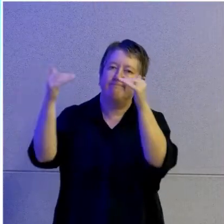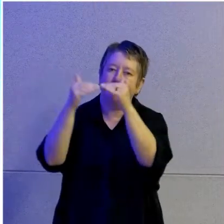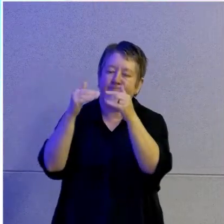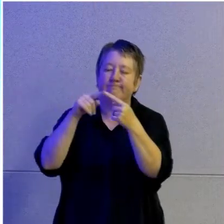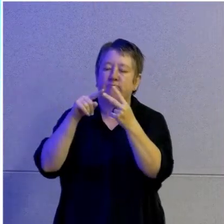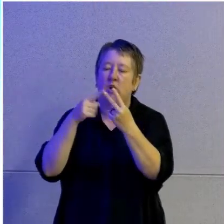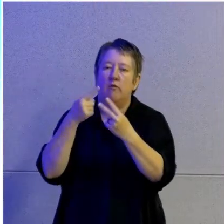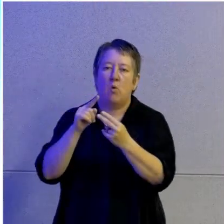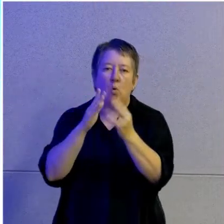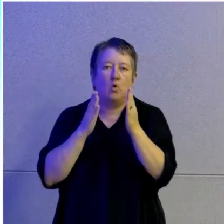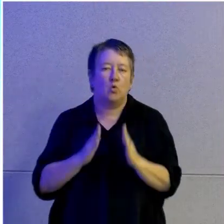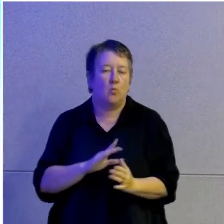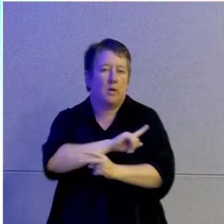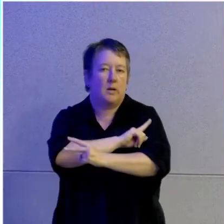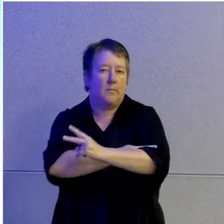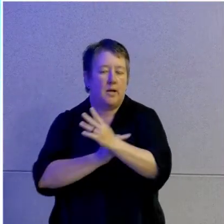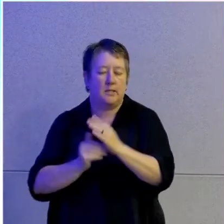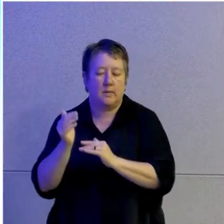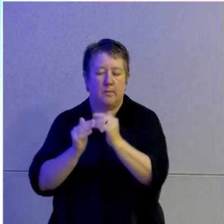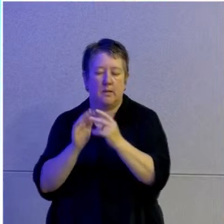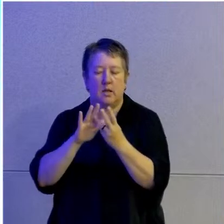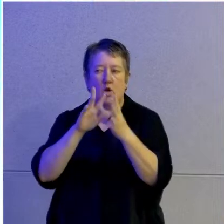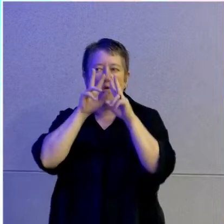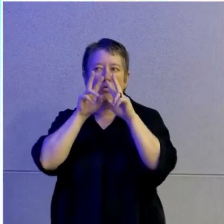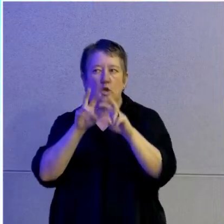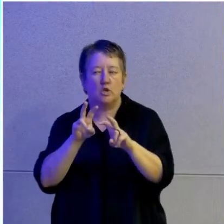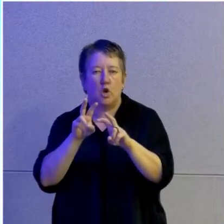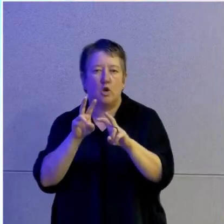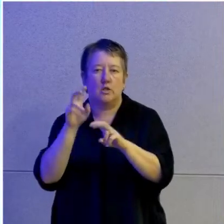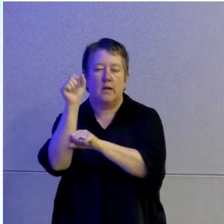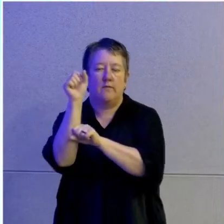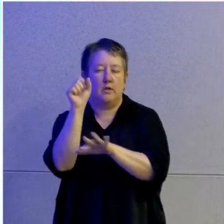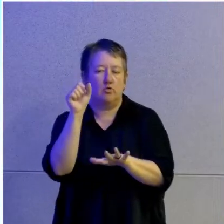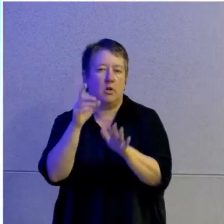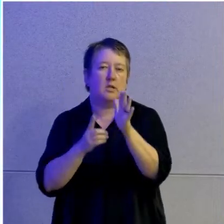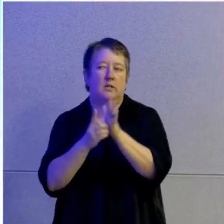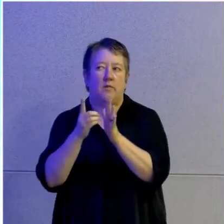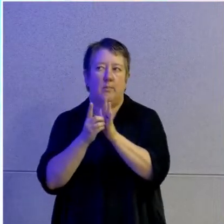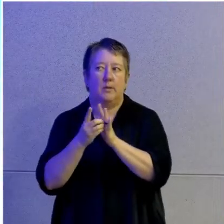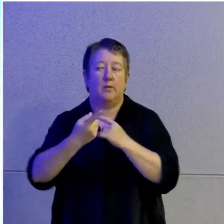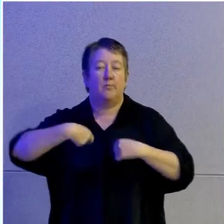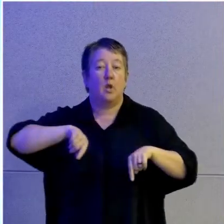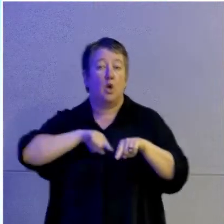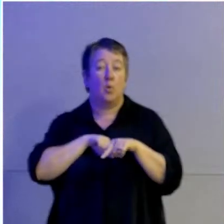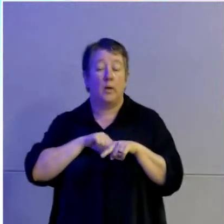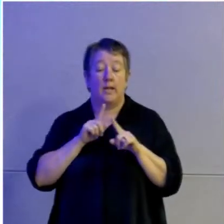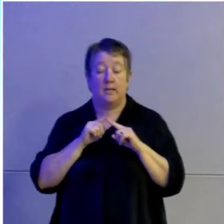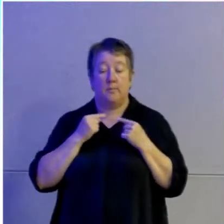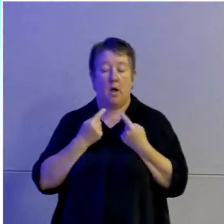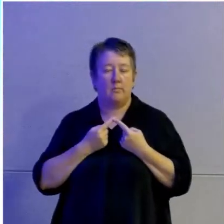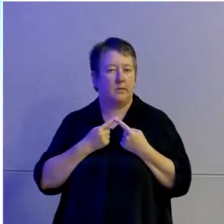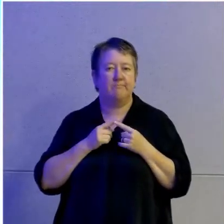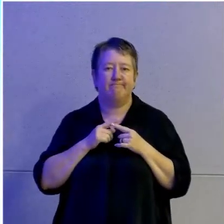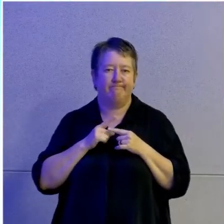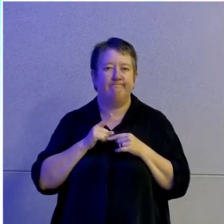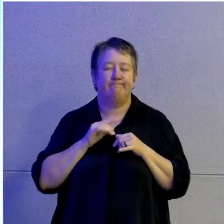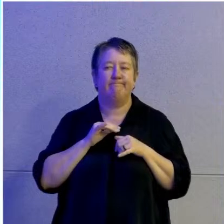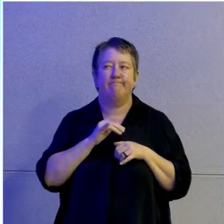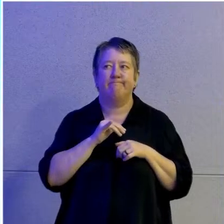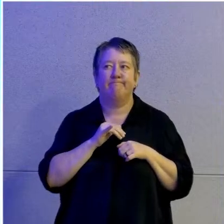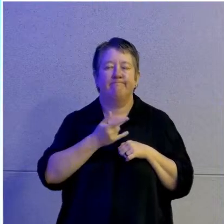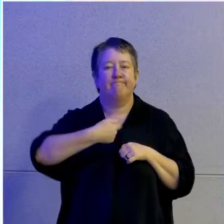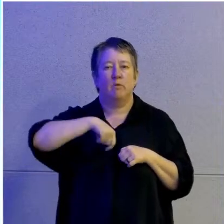building, research infrastructure development. As the department, this is consistent with our decadal